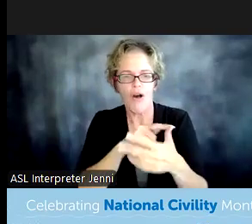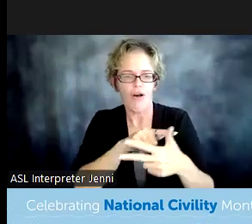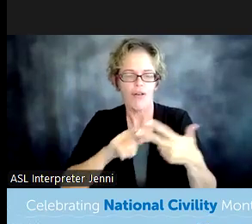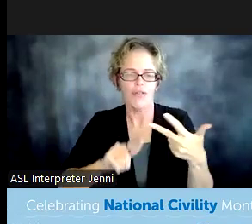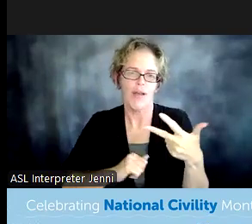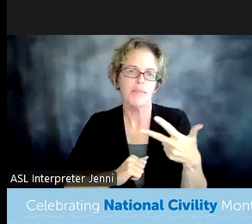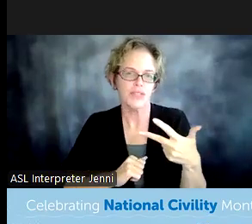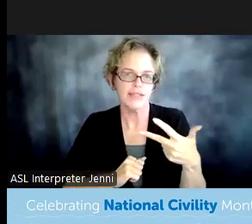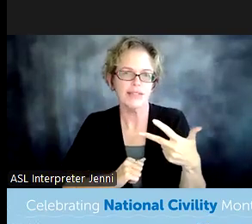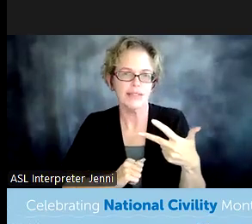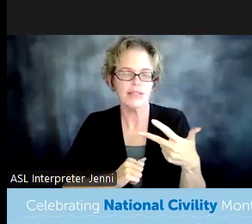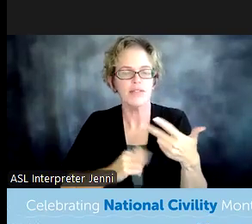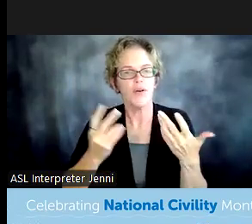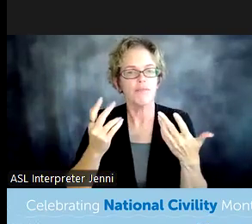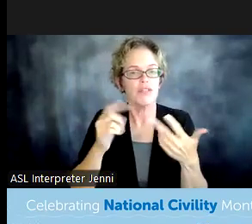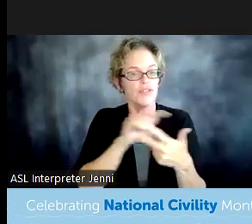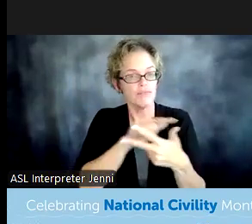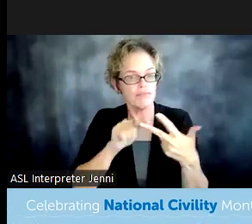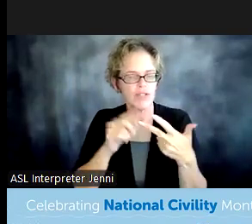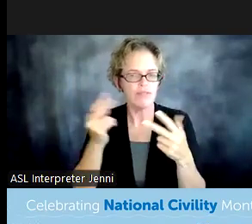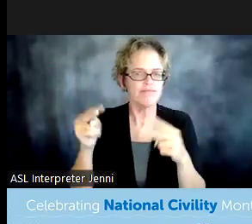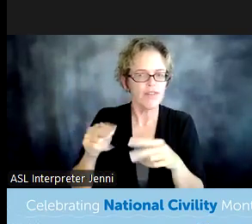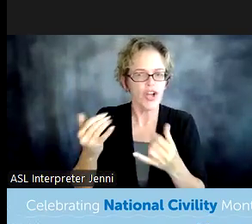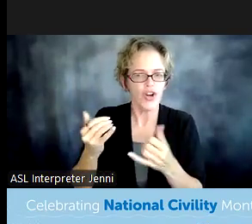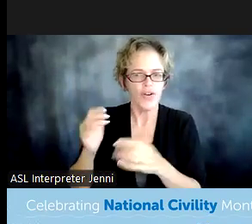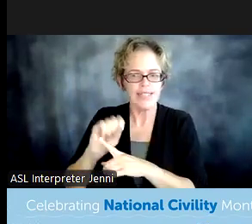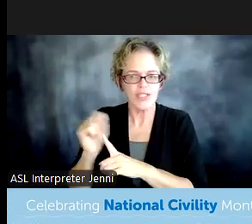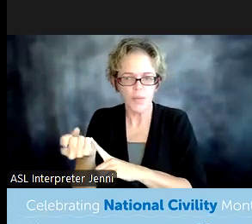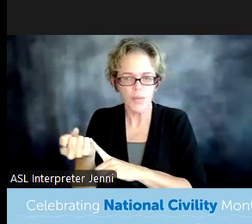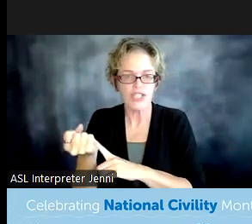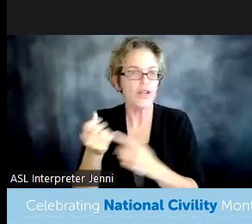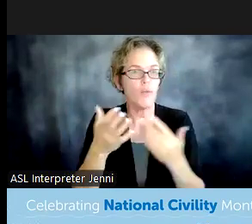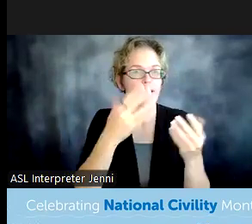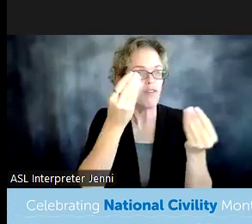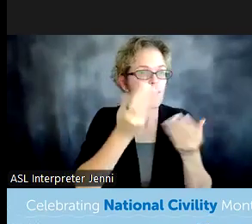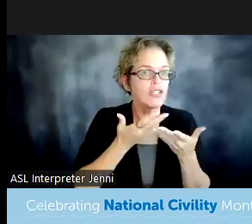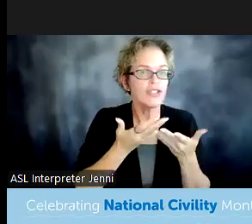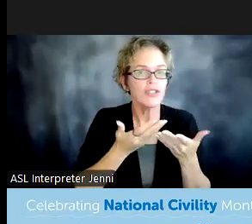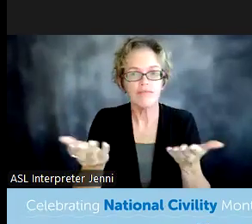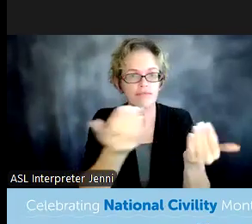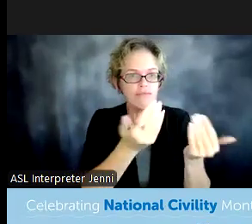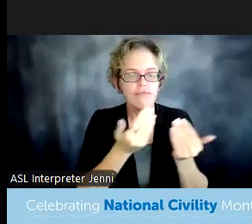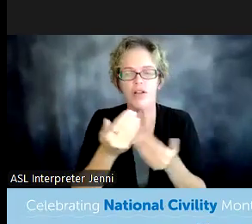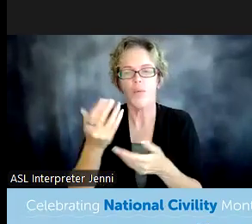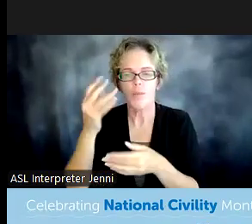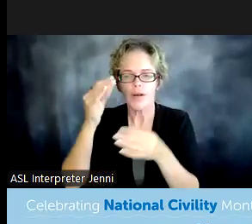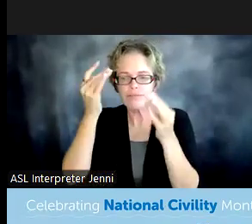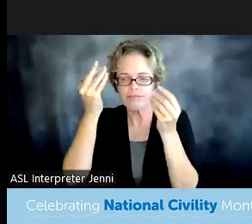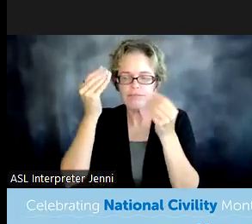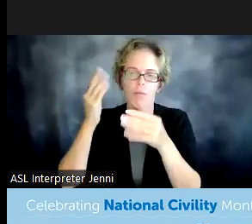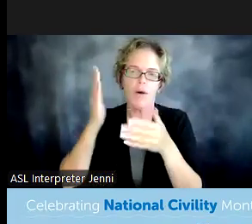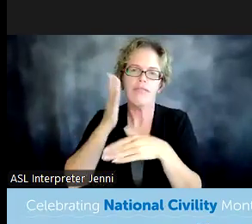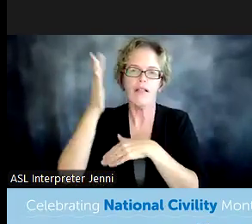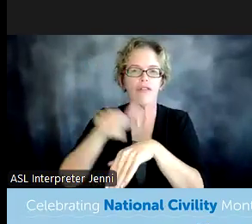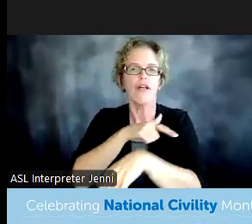use that to look at our current situation and then also try to apply any of the information that we do receive towards what our long-term goal will be. Next